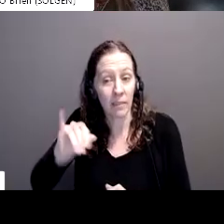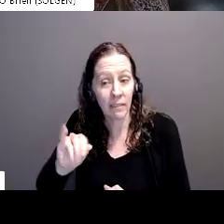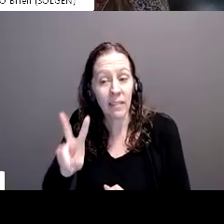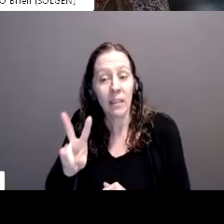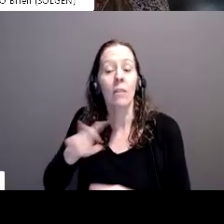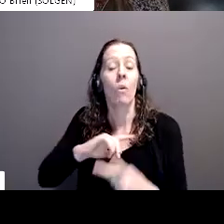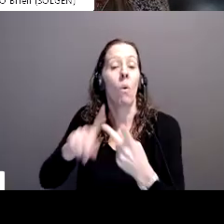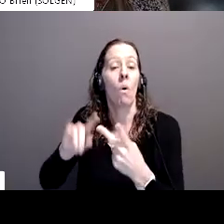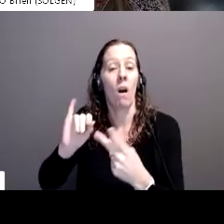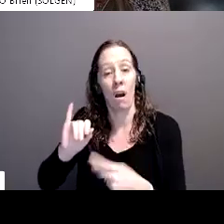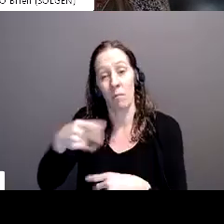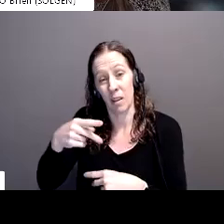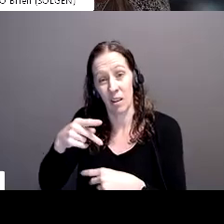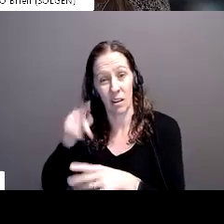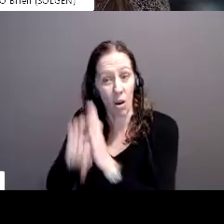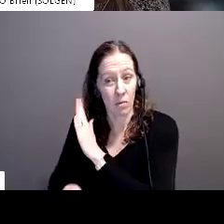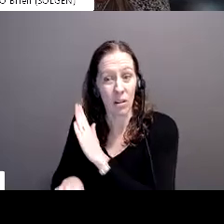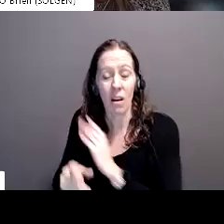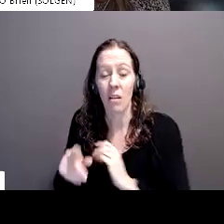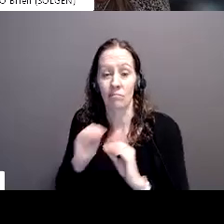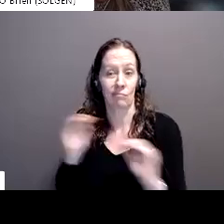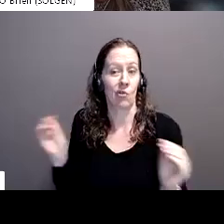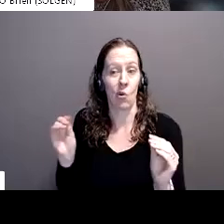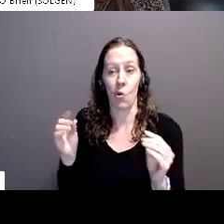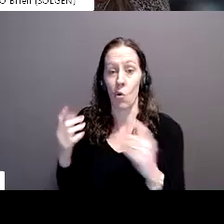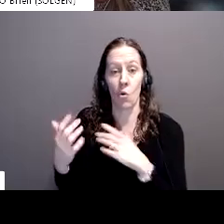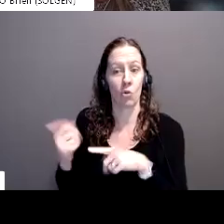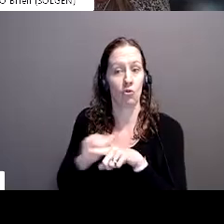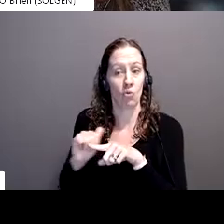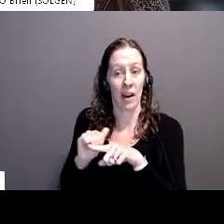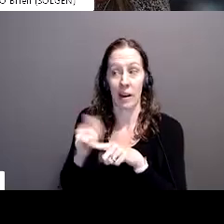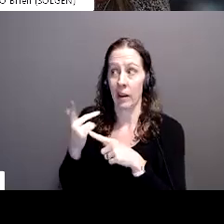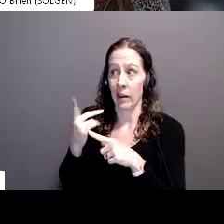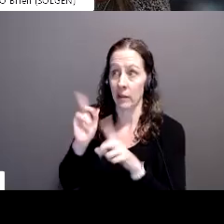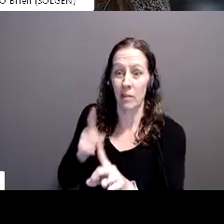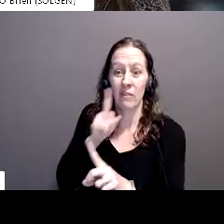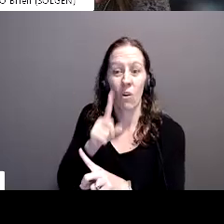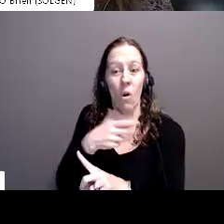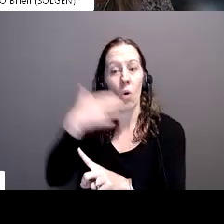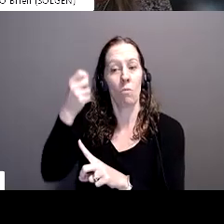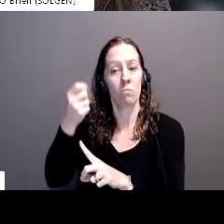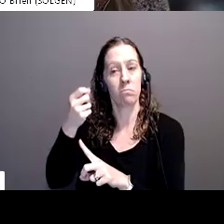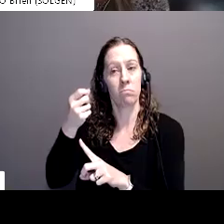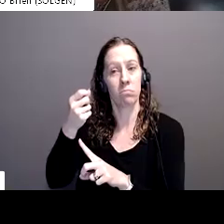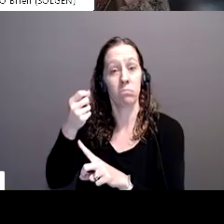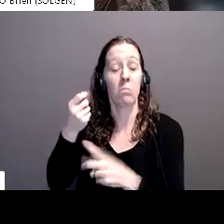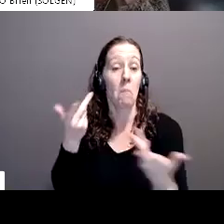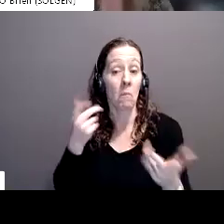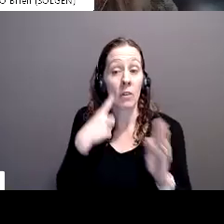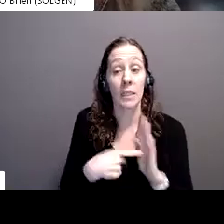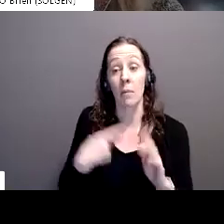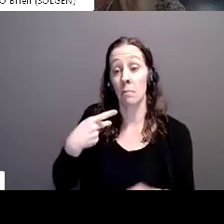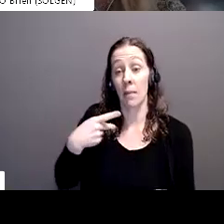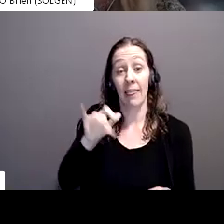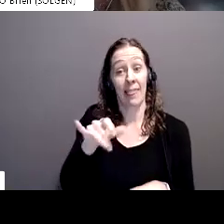but also just specifically to aging populations. So there were, for instance, PSWs who testified